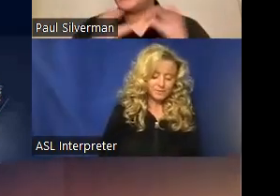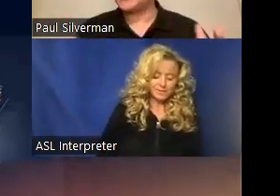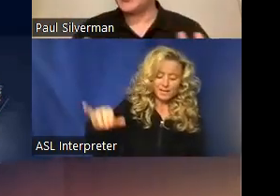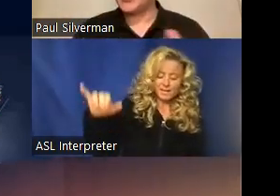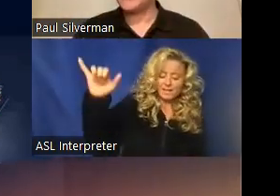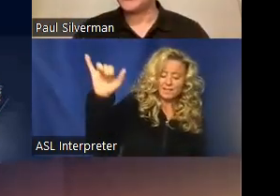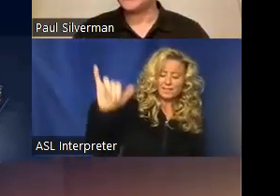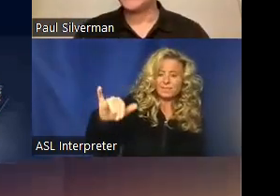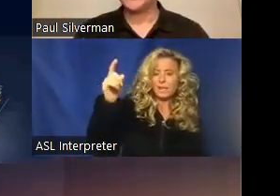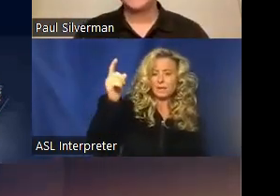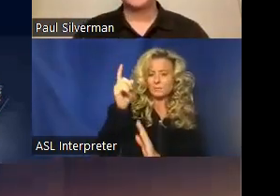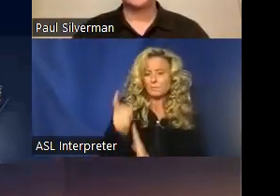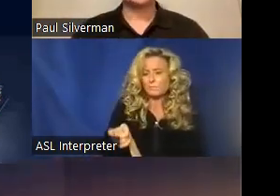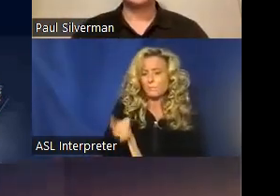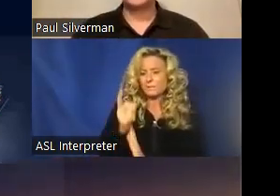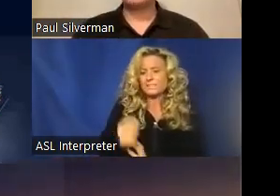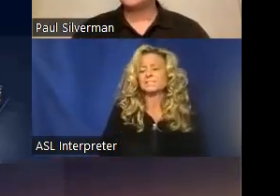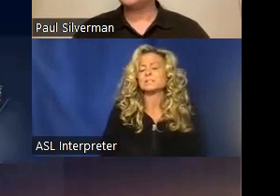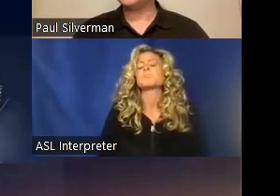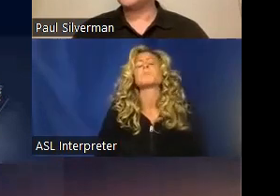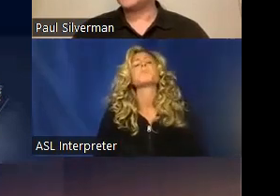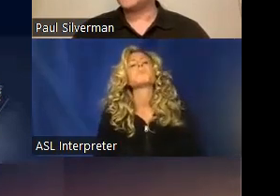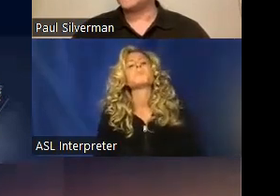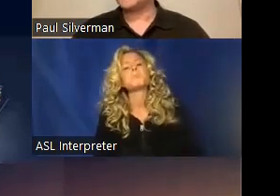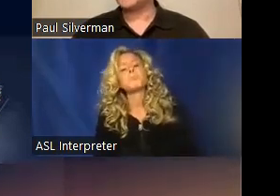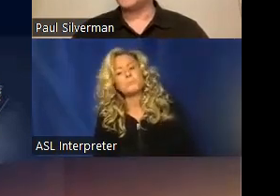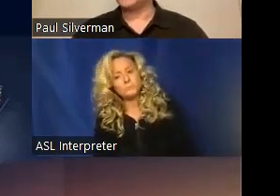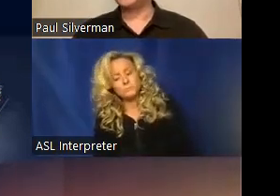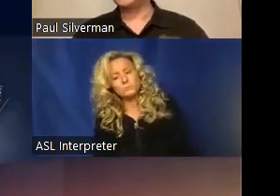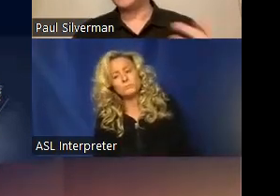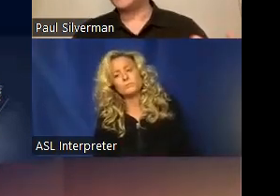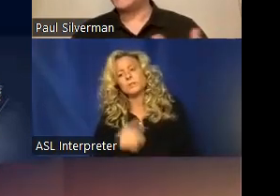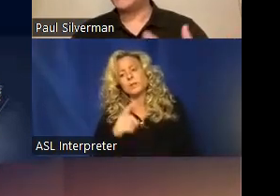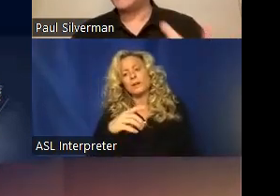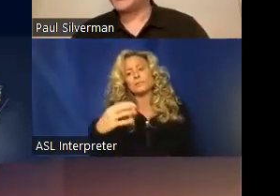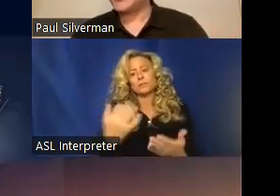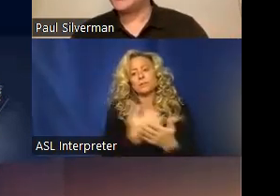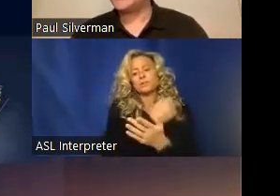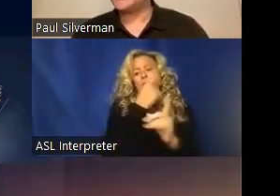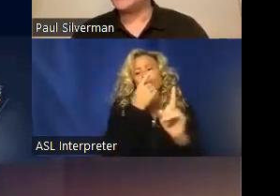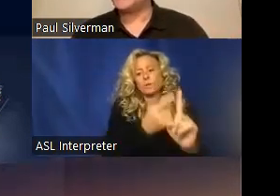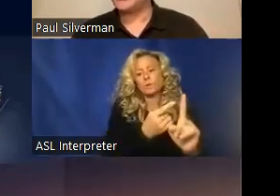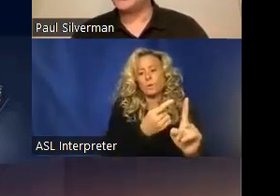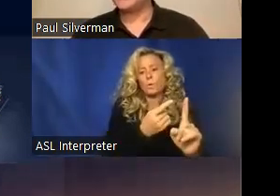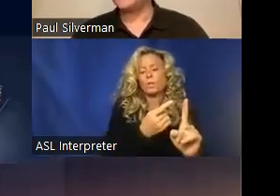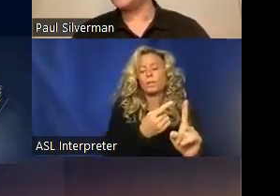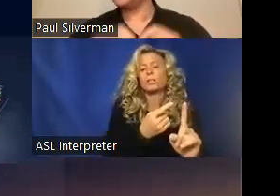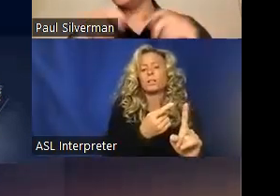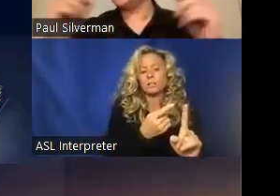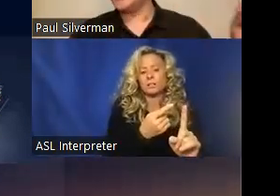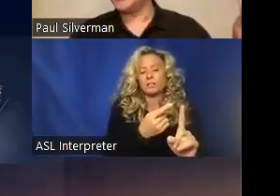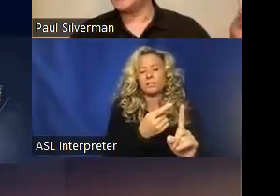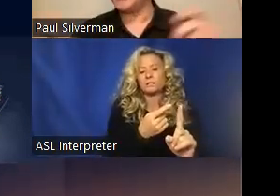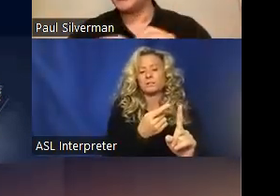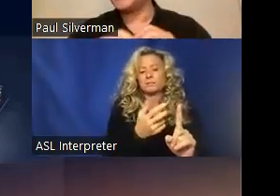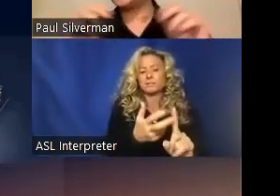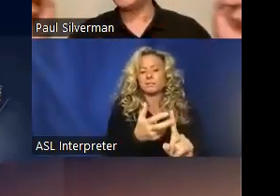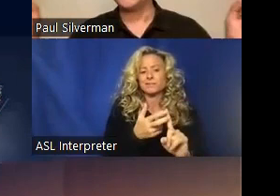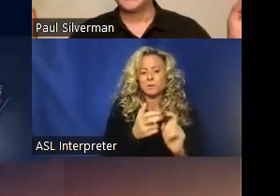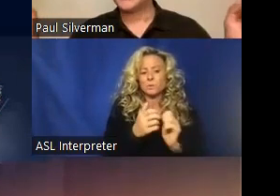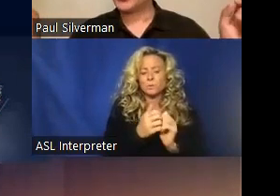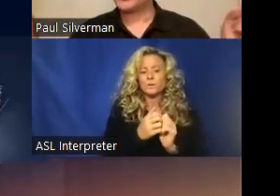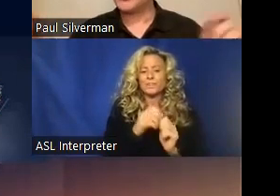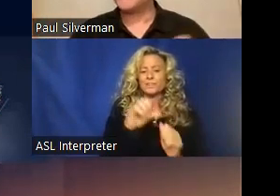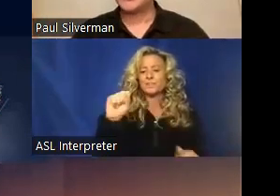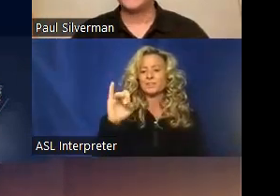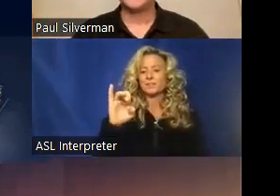is wrapped as an NFT. The moment. So that moment of her scoring the goal, it's tied to a serial, essentially